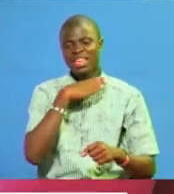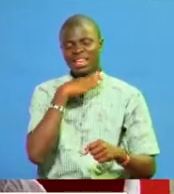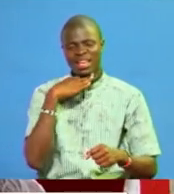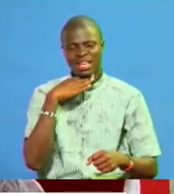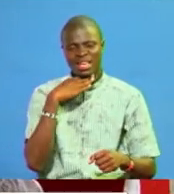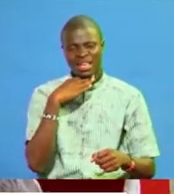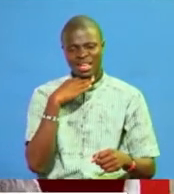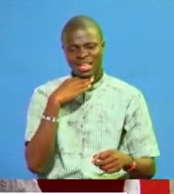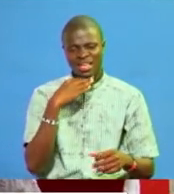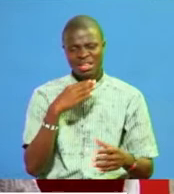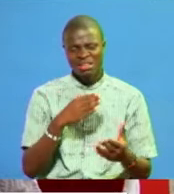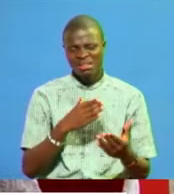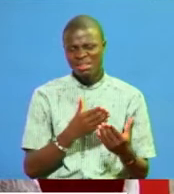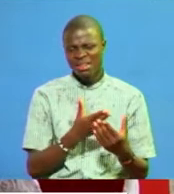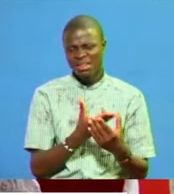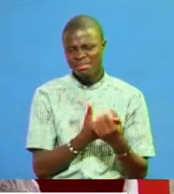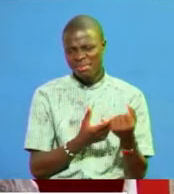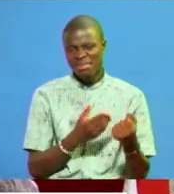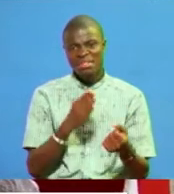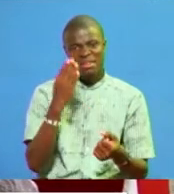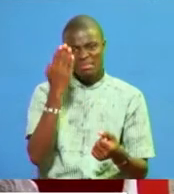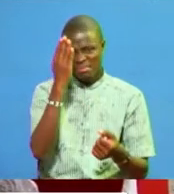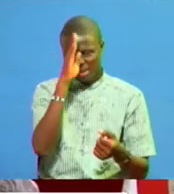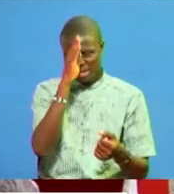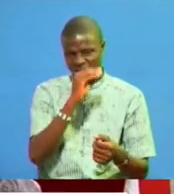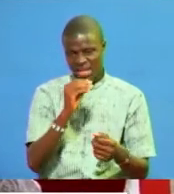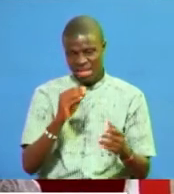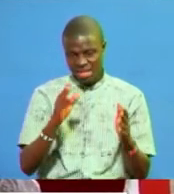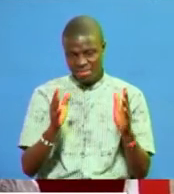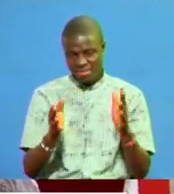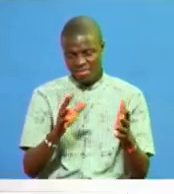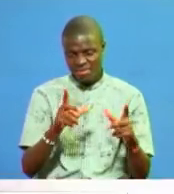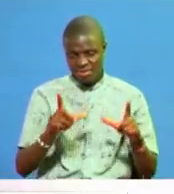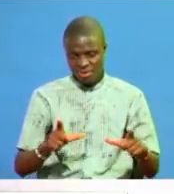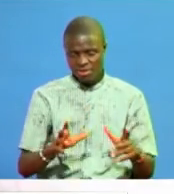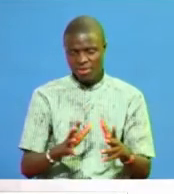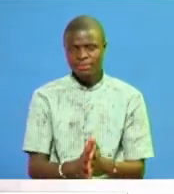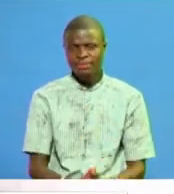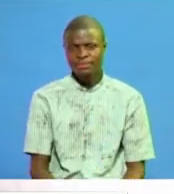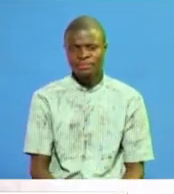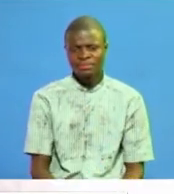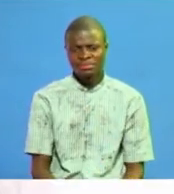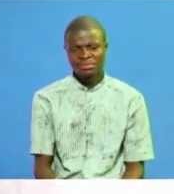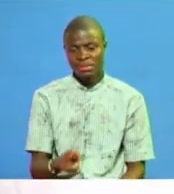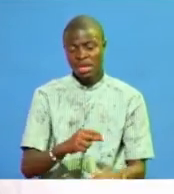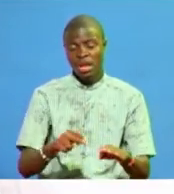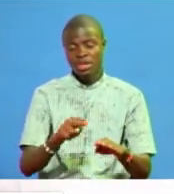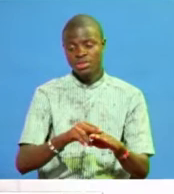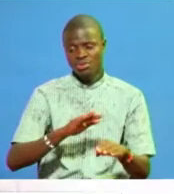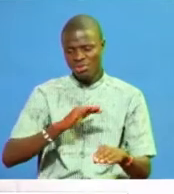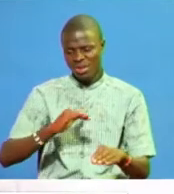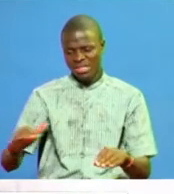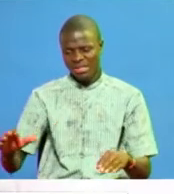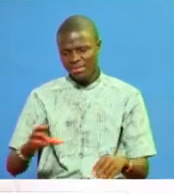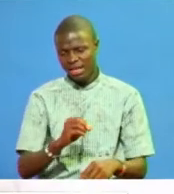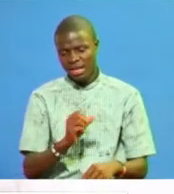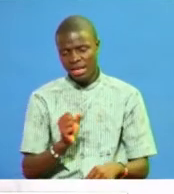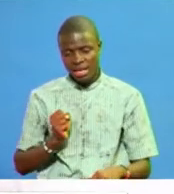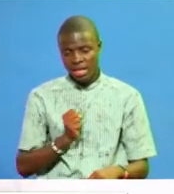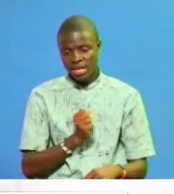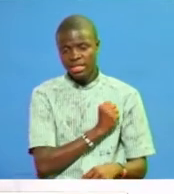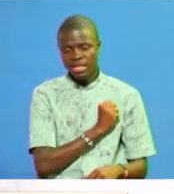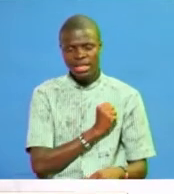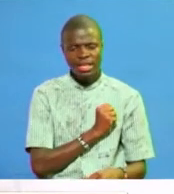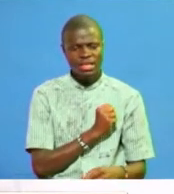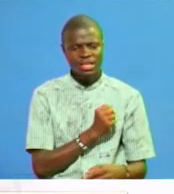Jacqueline Wanjiru, KUTV. Now, the National Assembly and the Senate are expected to